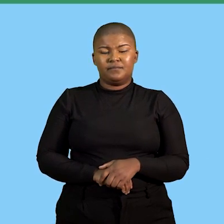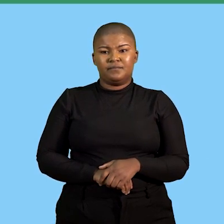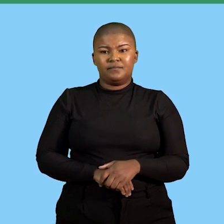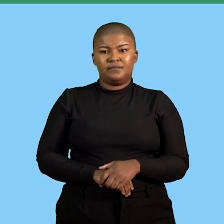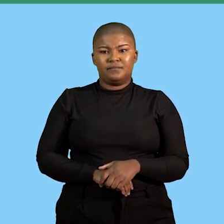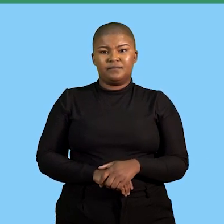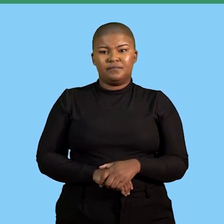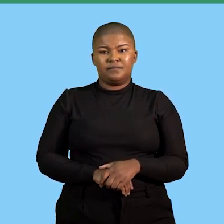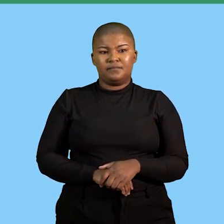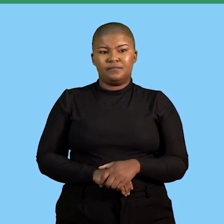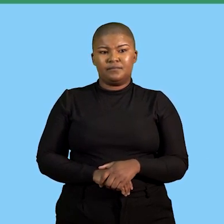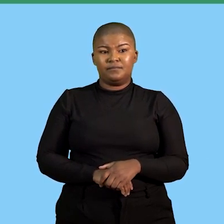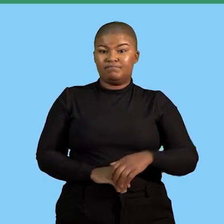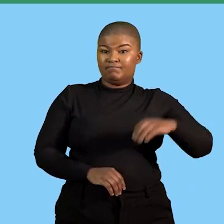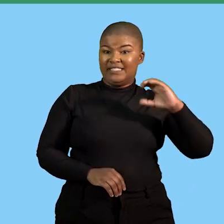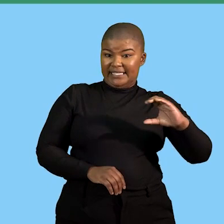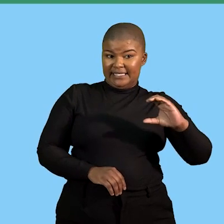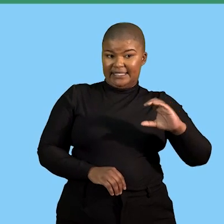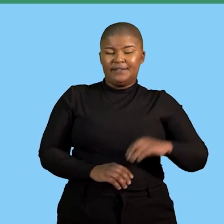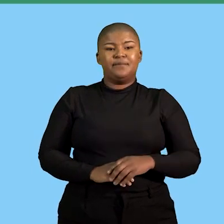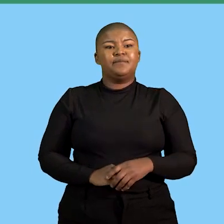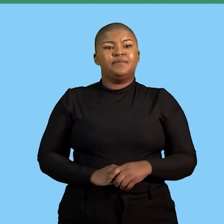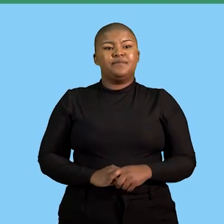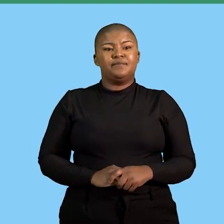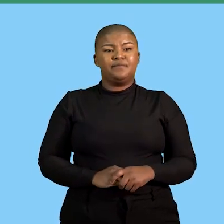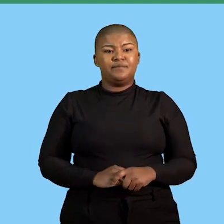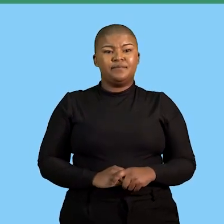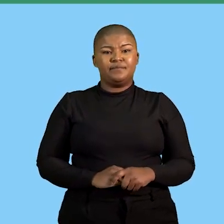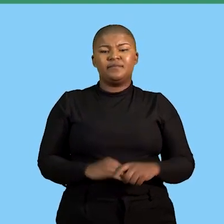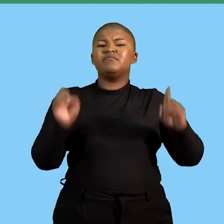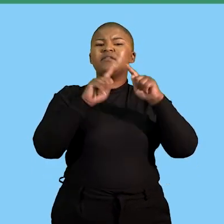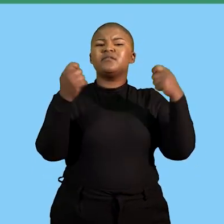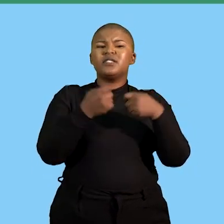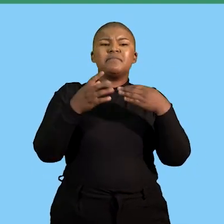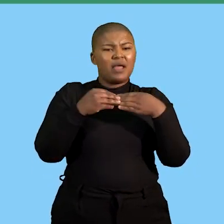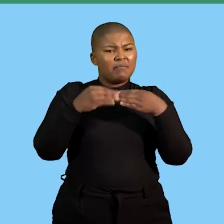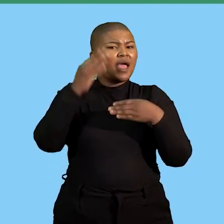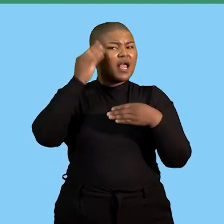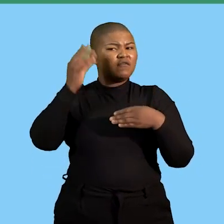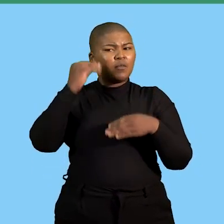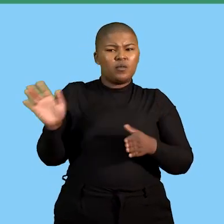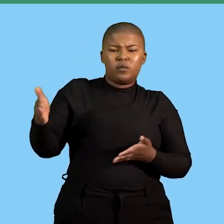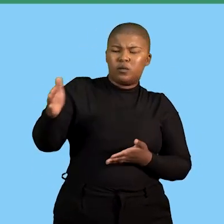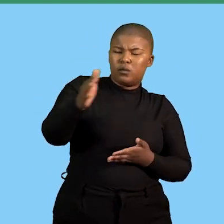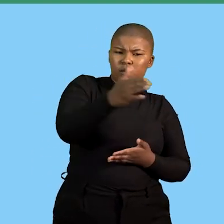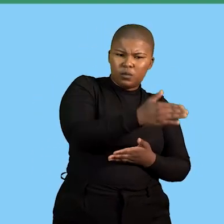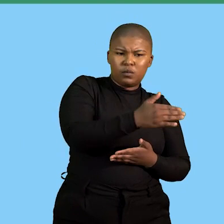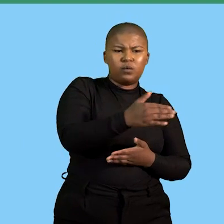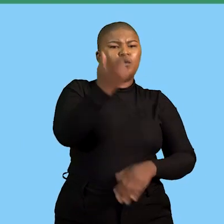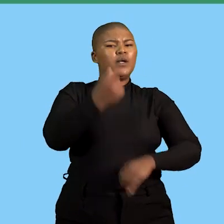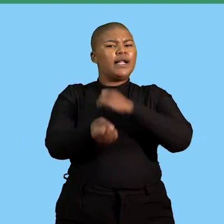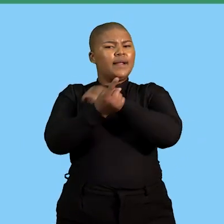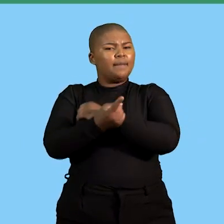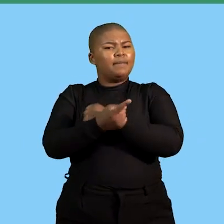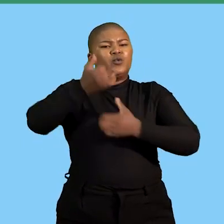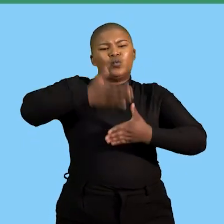Then, option C, the team members gather information about the task